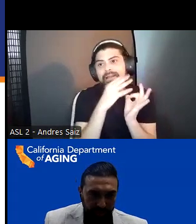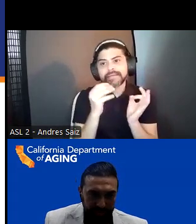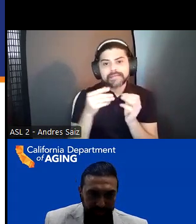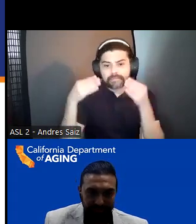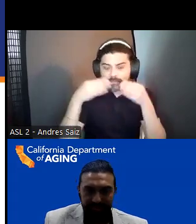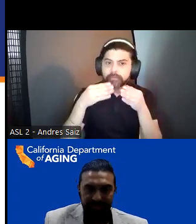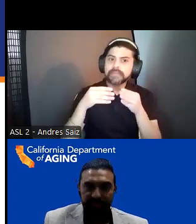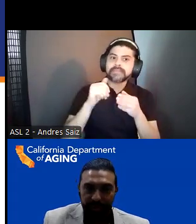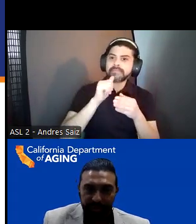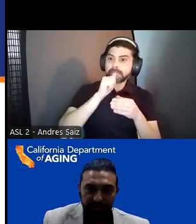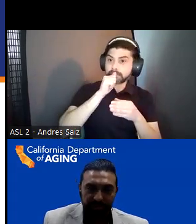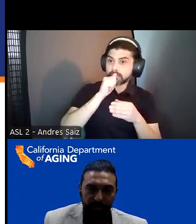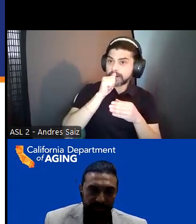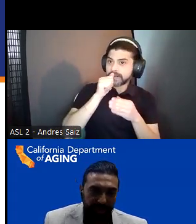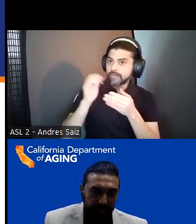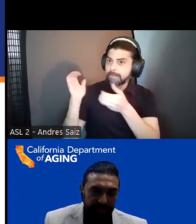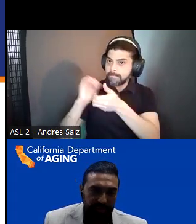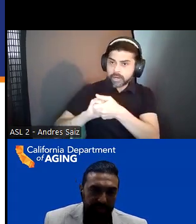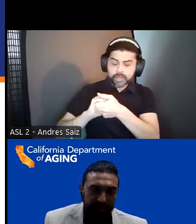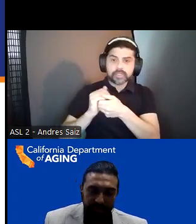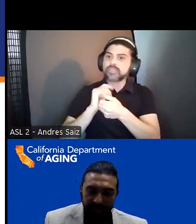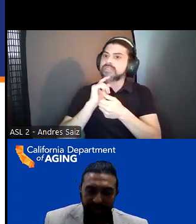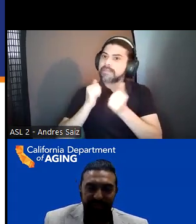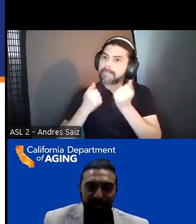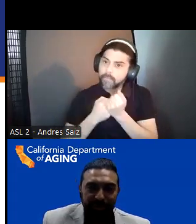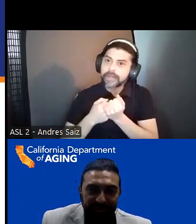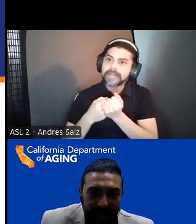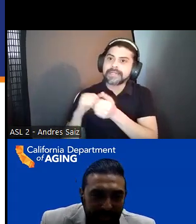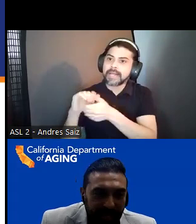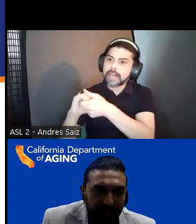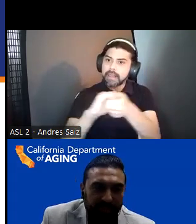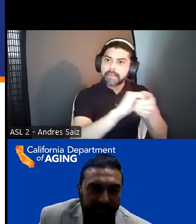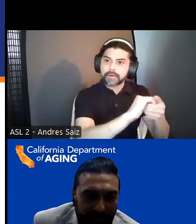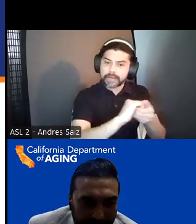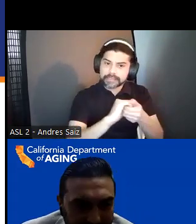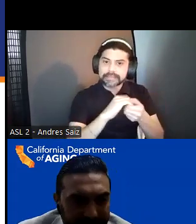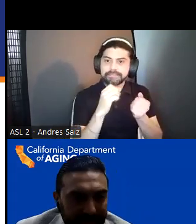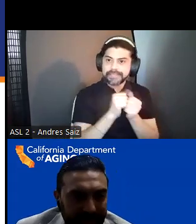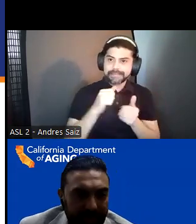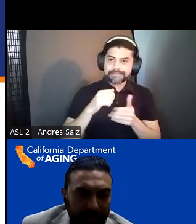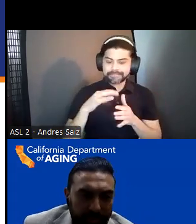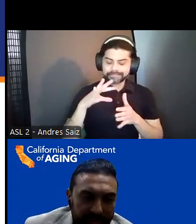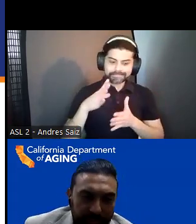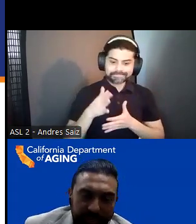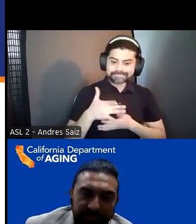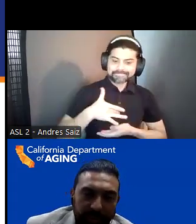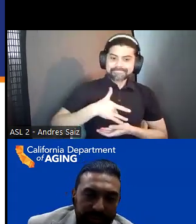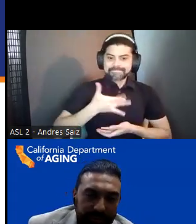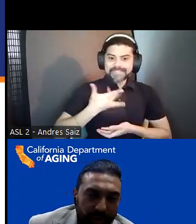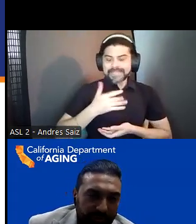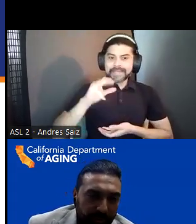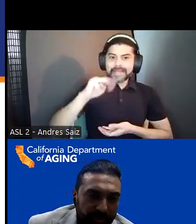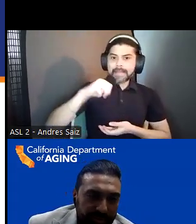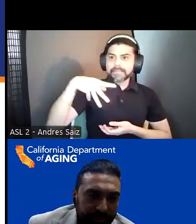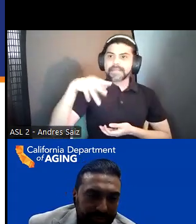foundation partners have been instrumental in their support and collaboration. And in the spirit of the MPA, we're really leaning on our broad network of public